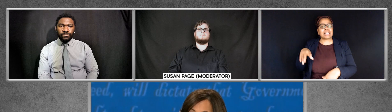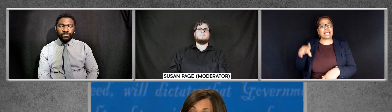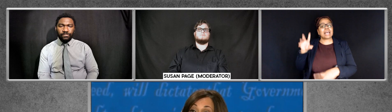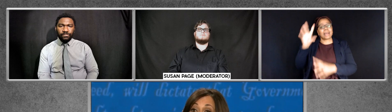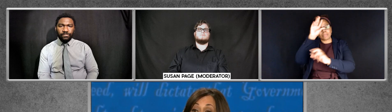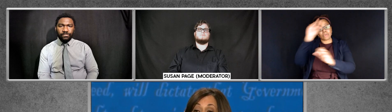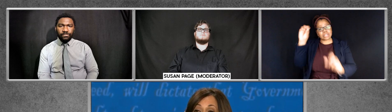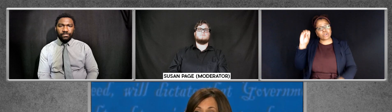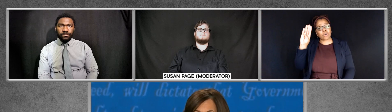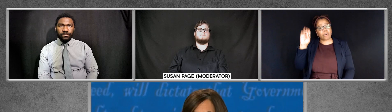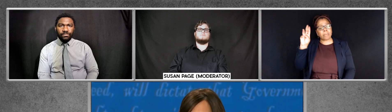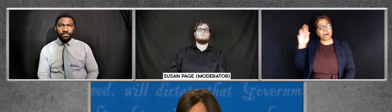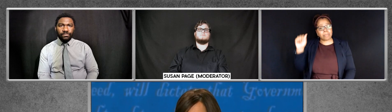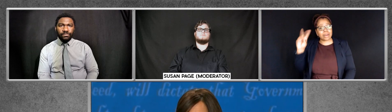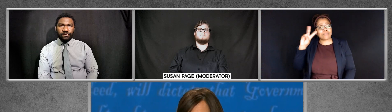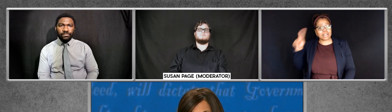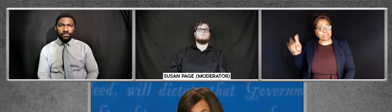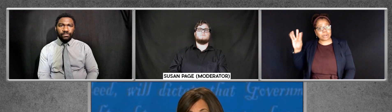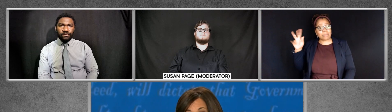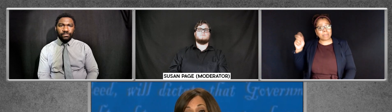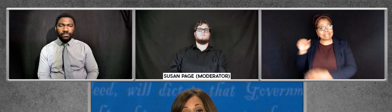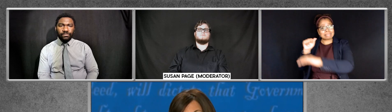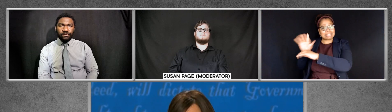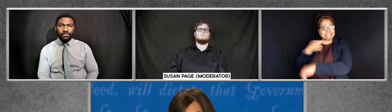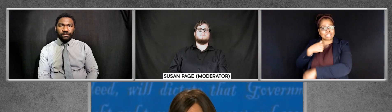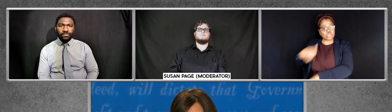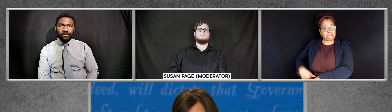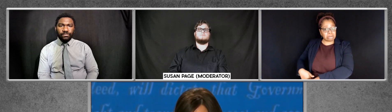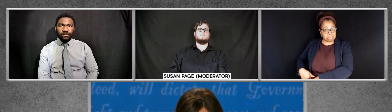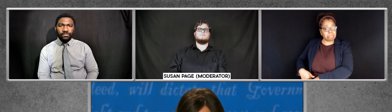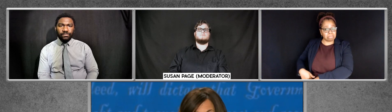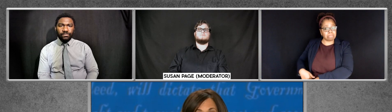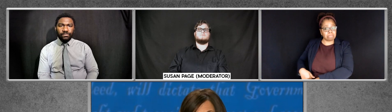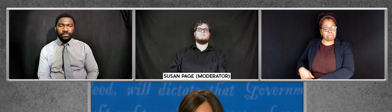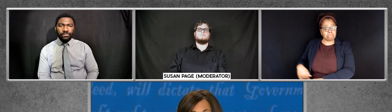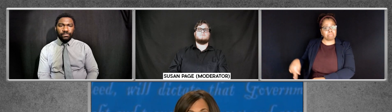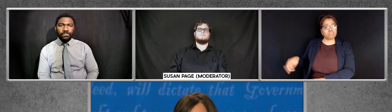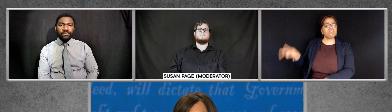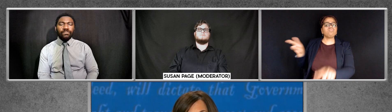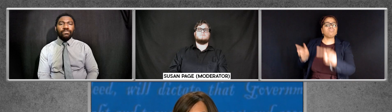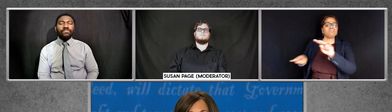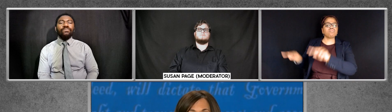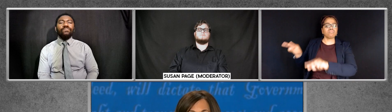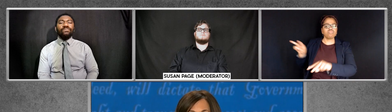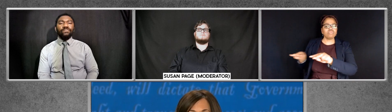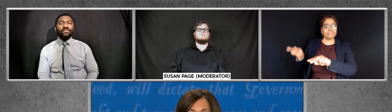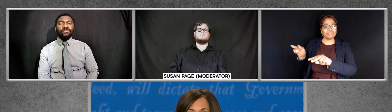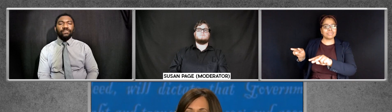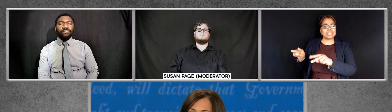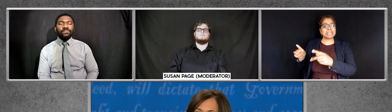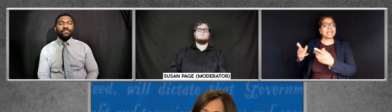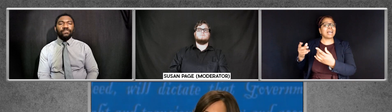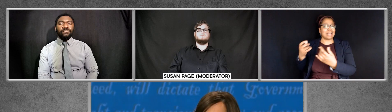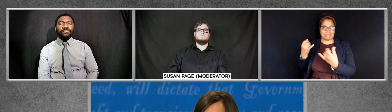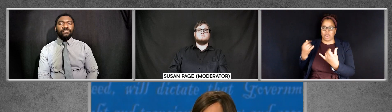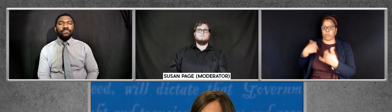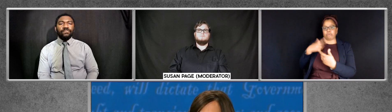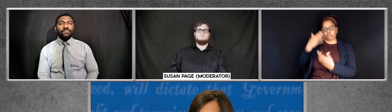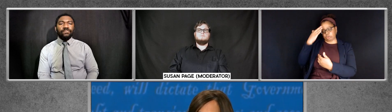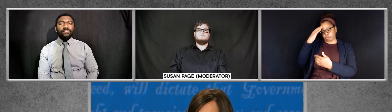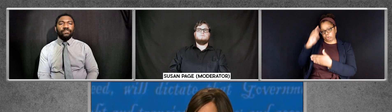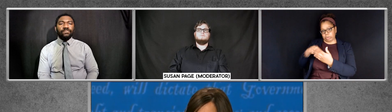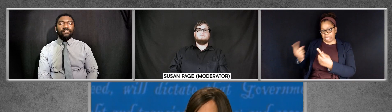Biden dispatched to China to monitor what is now predictable and what might happen. They pulled them